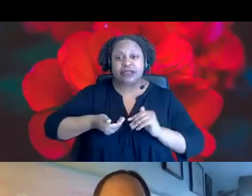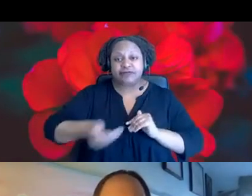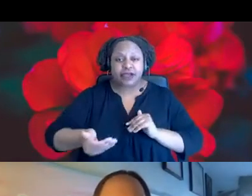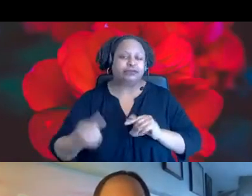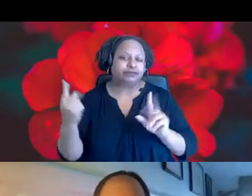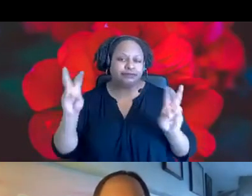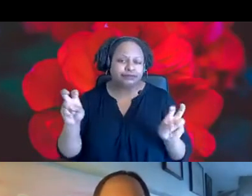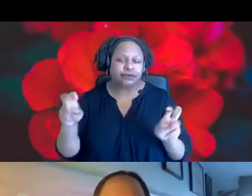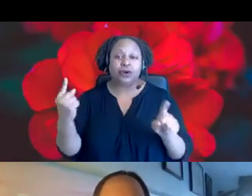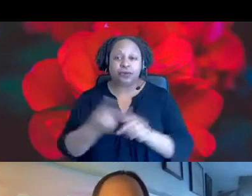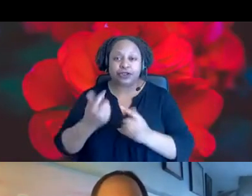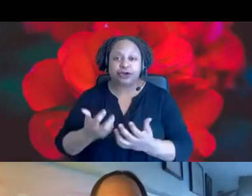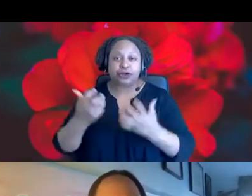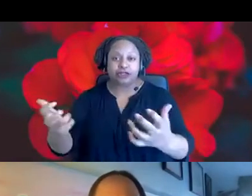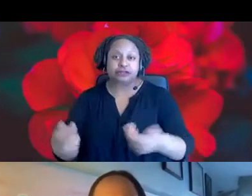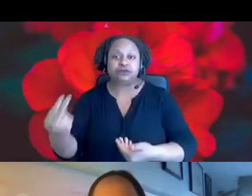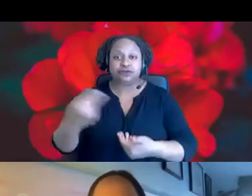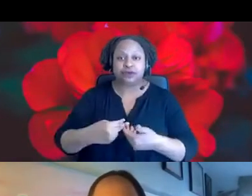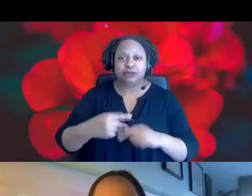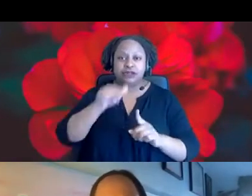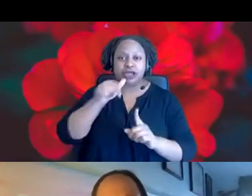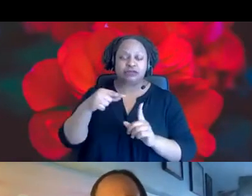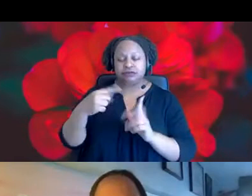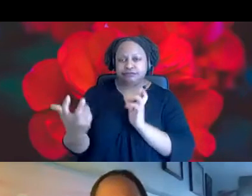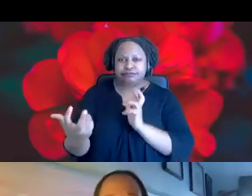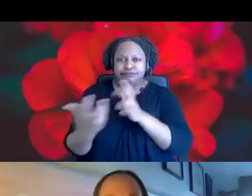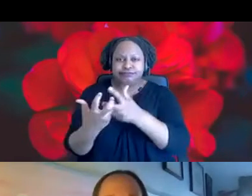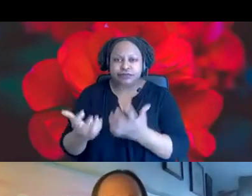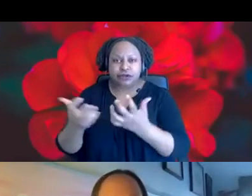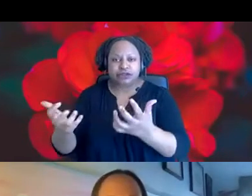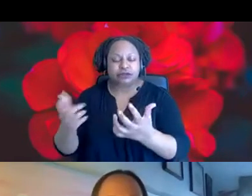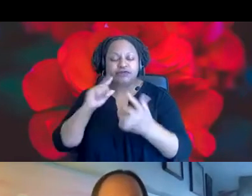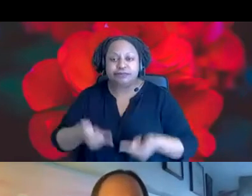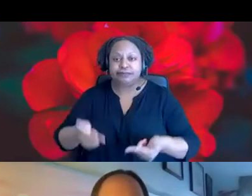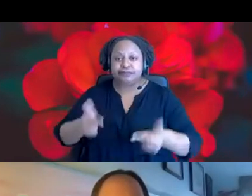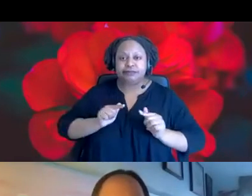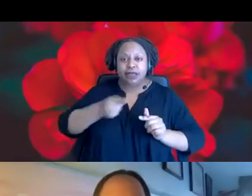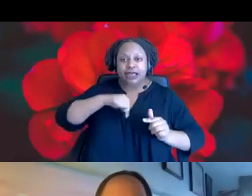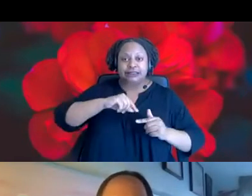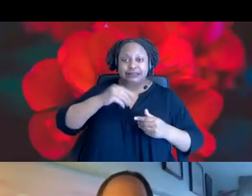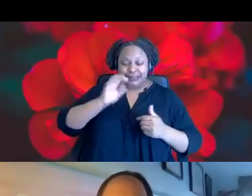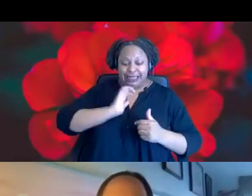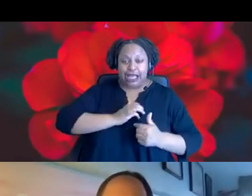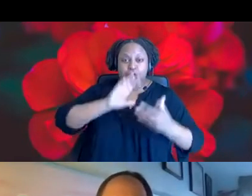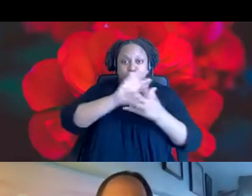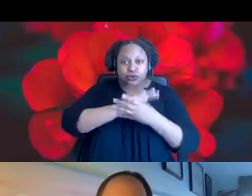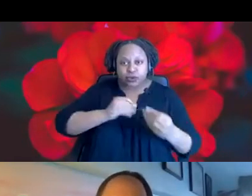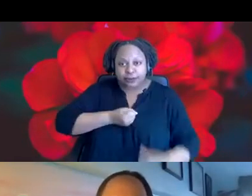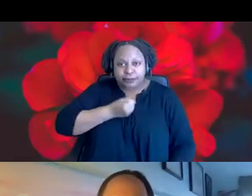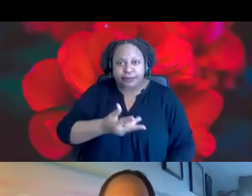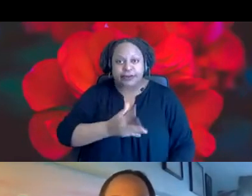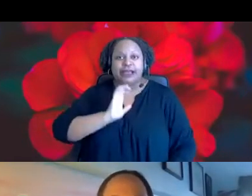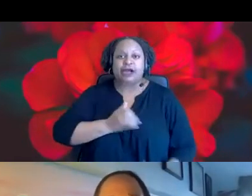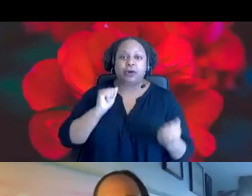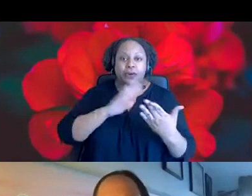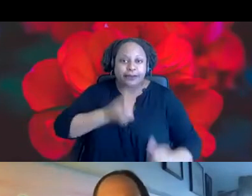into, but that isn't just tailored for them. It's so that we can tell our own story in our own way. And I think that